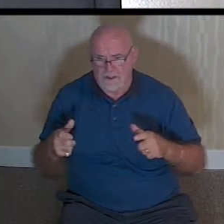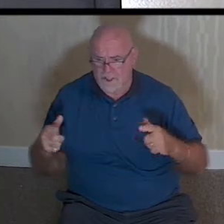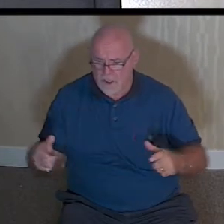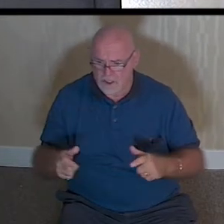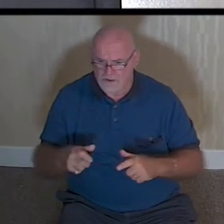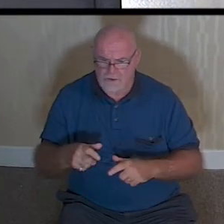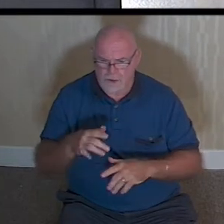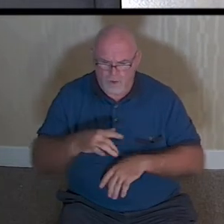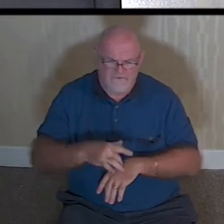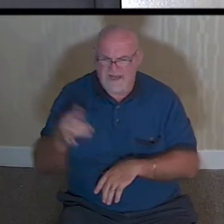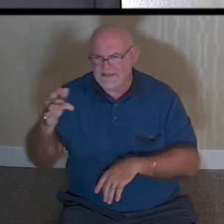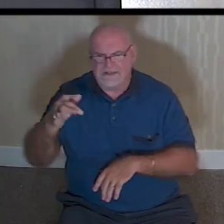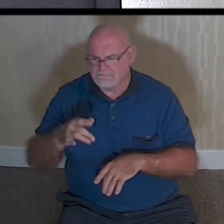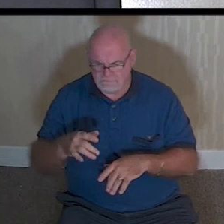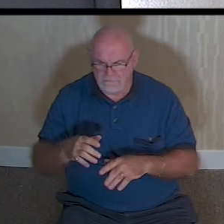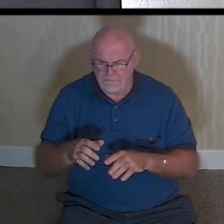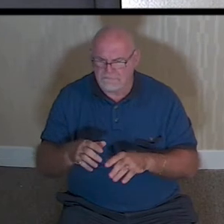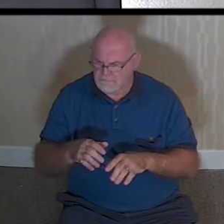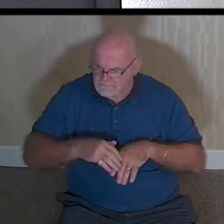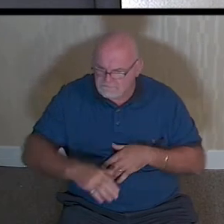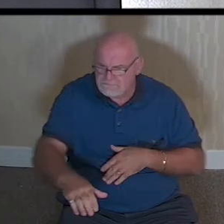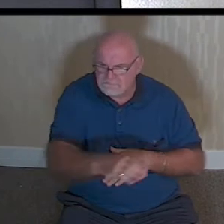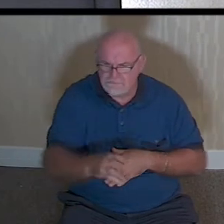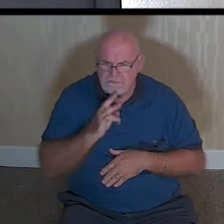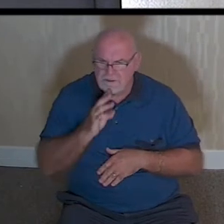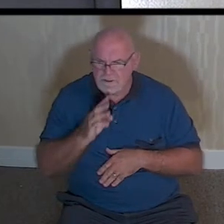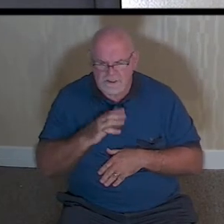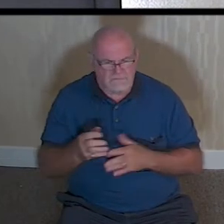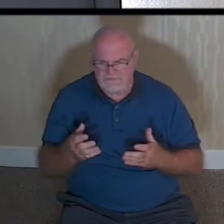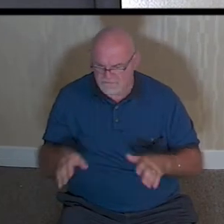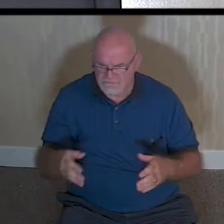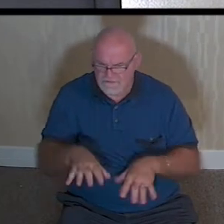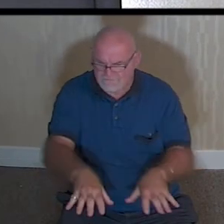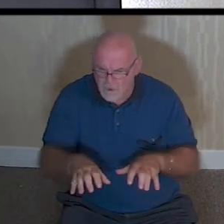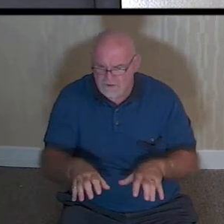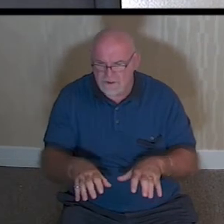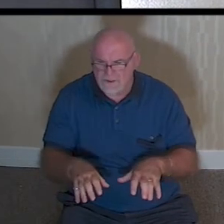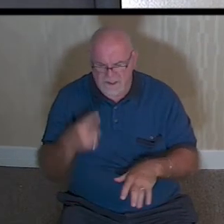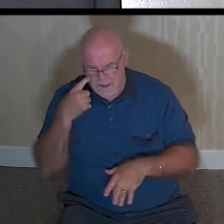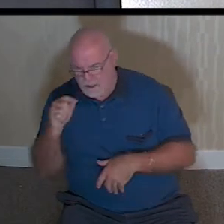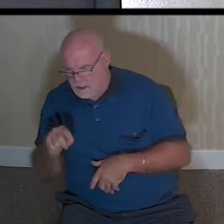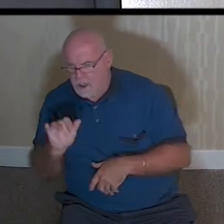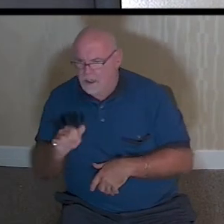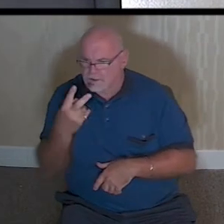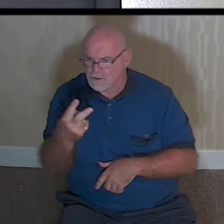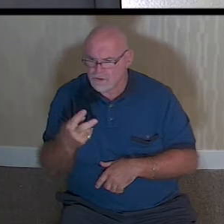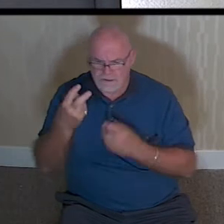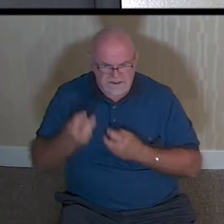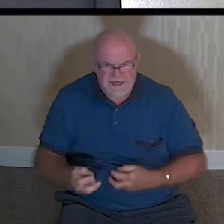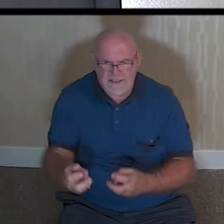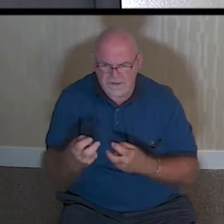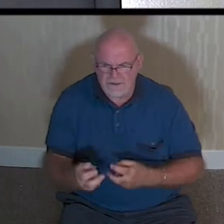over, and on that moonlit night, there were two skaters out skating on that frozen pond. And just as I